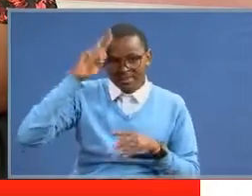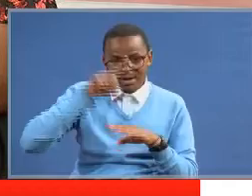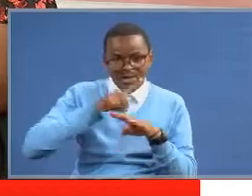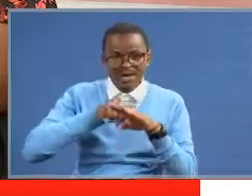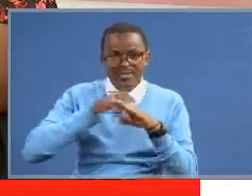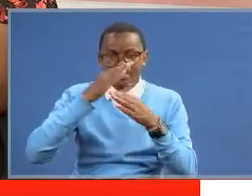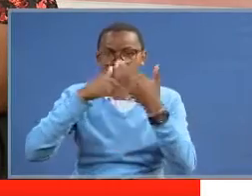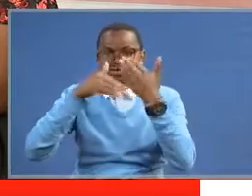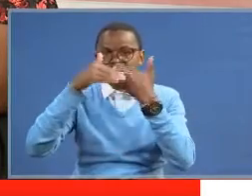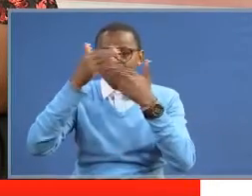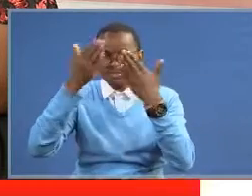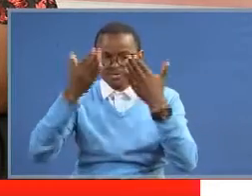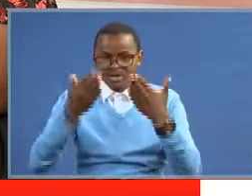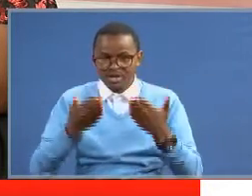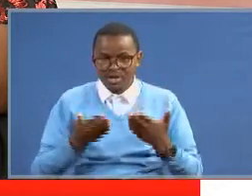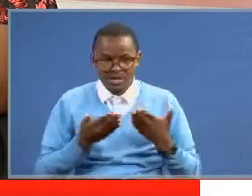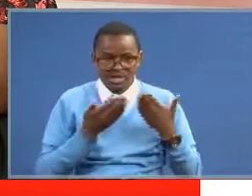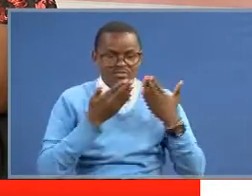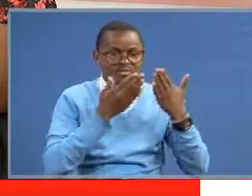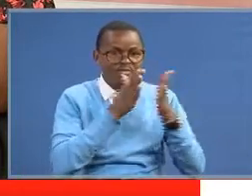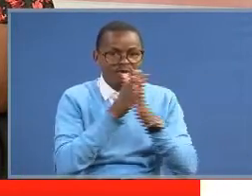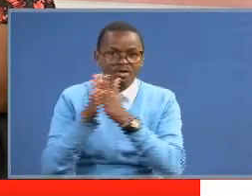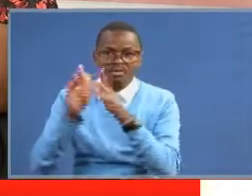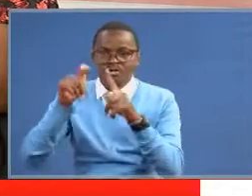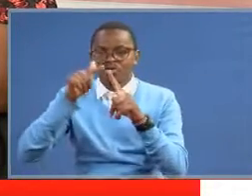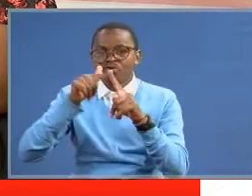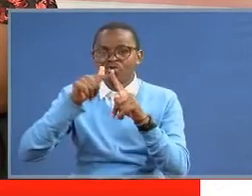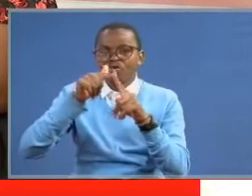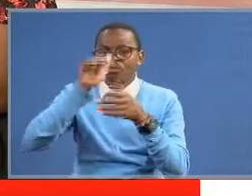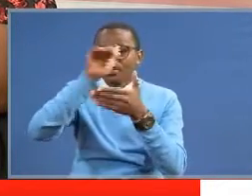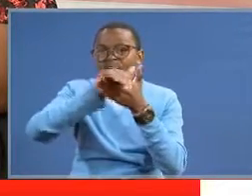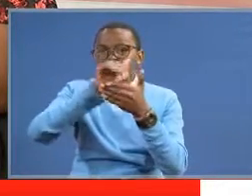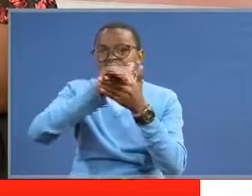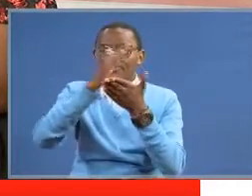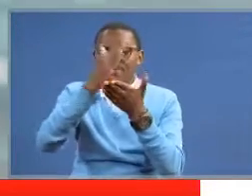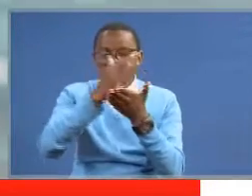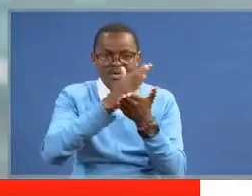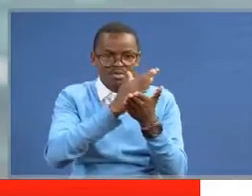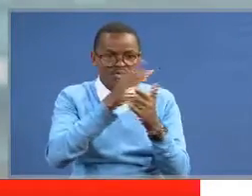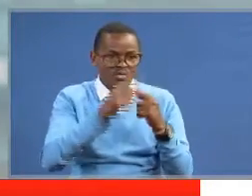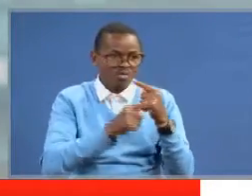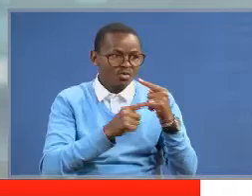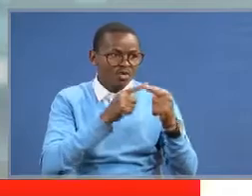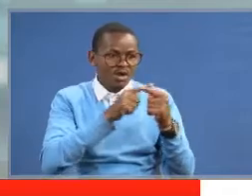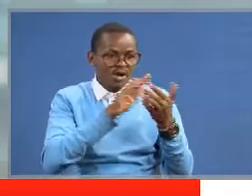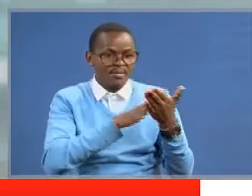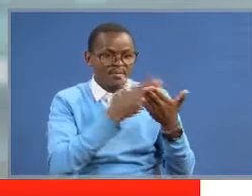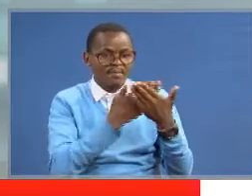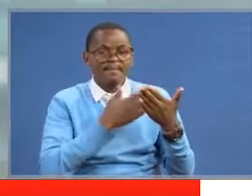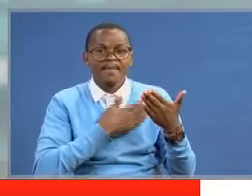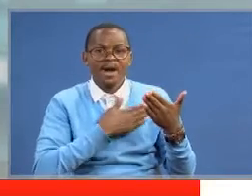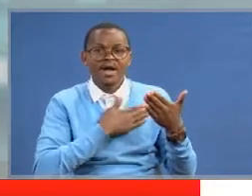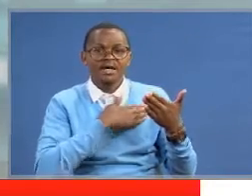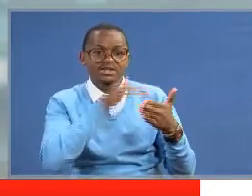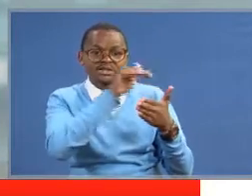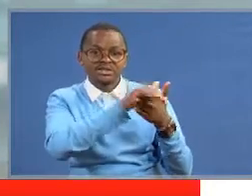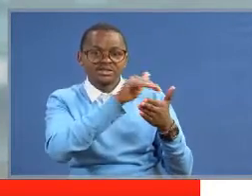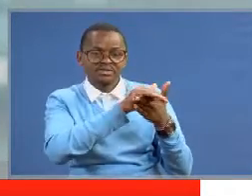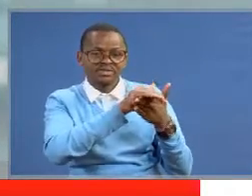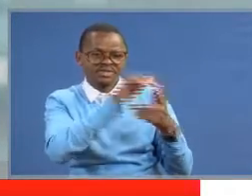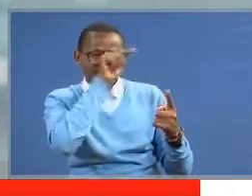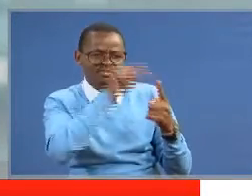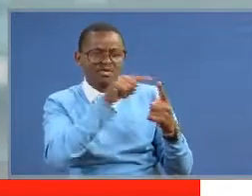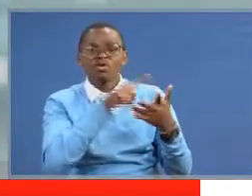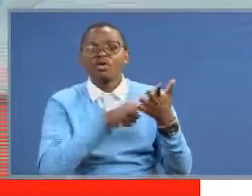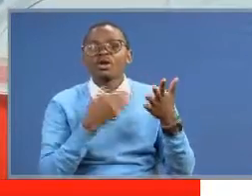in the university, we are given an opportunity to go to our internship program. Yes. So when I was applying for my internship program, I was very